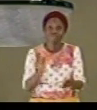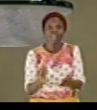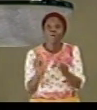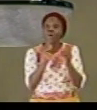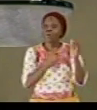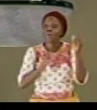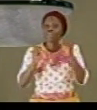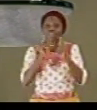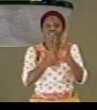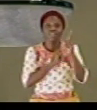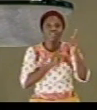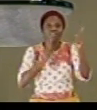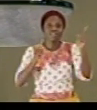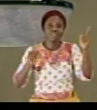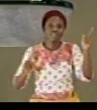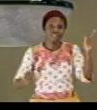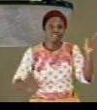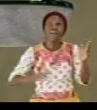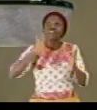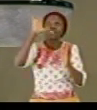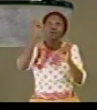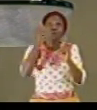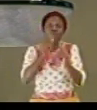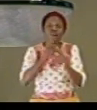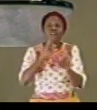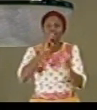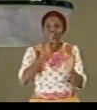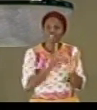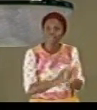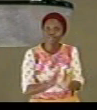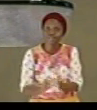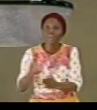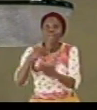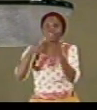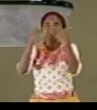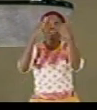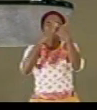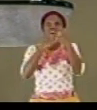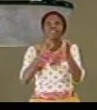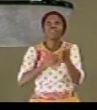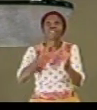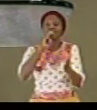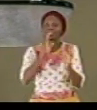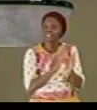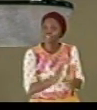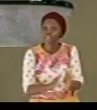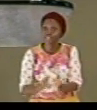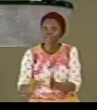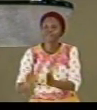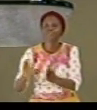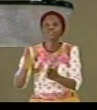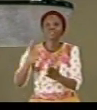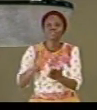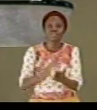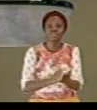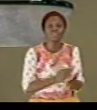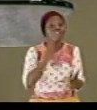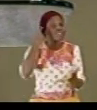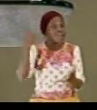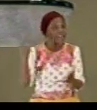forever, oh Lord. Thy word is settled in heaven, it is